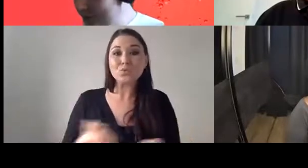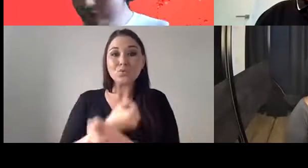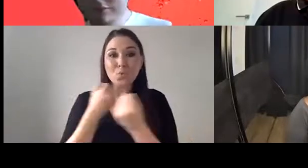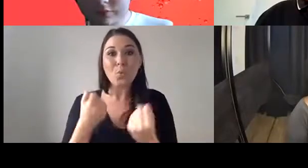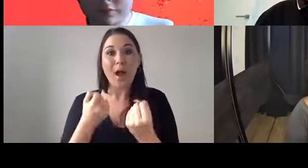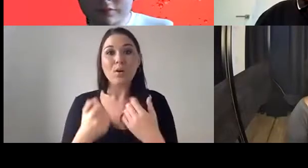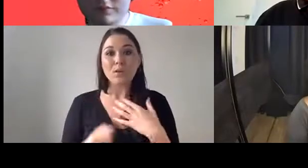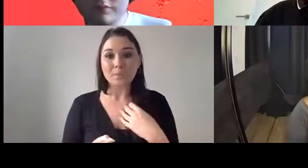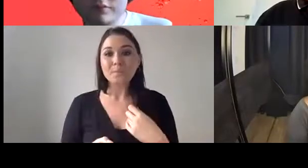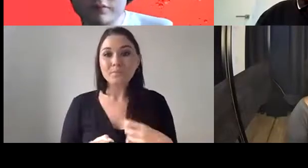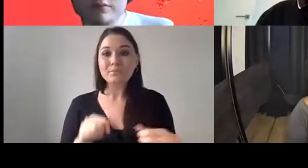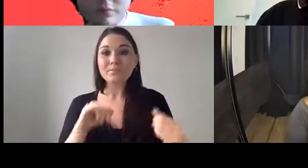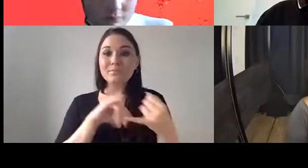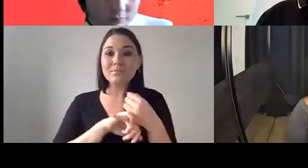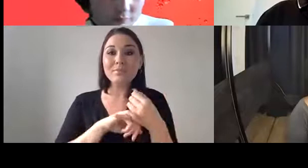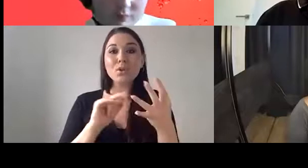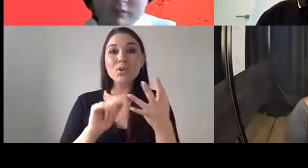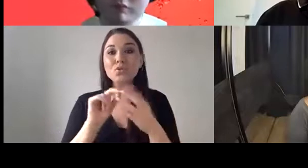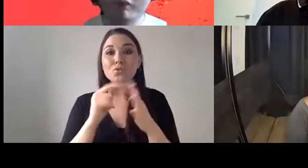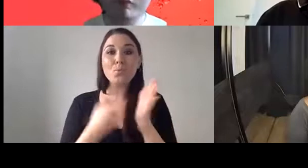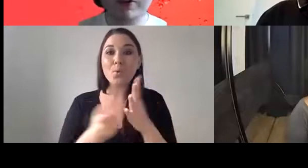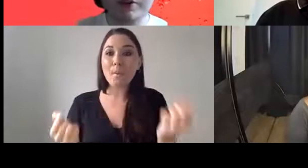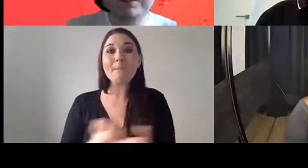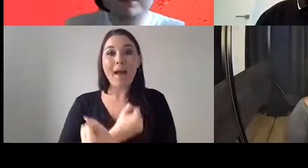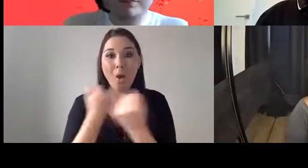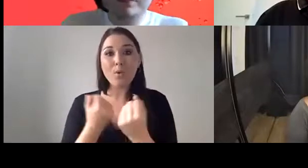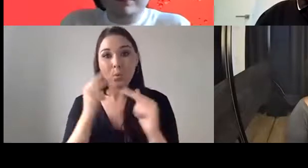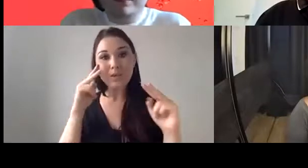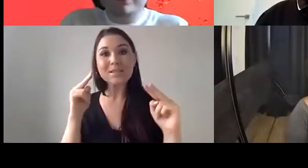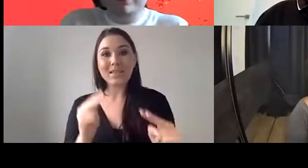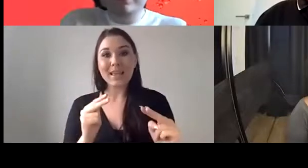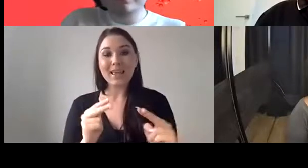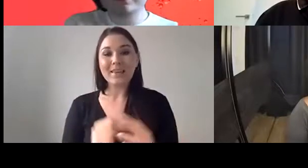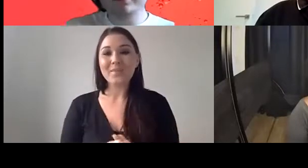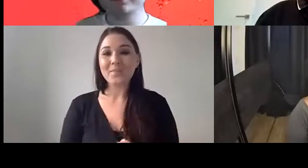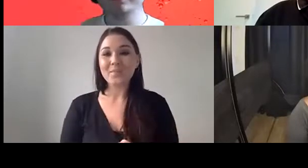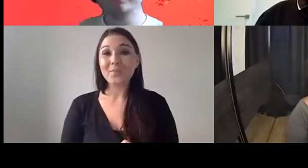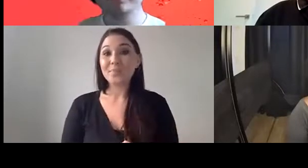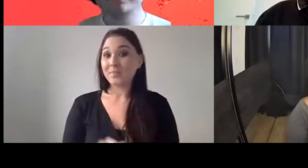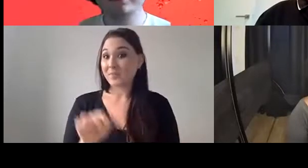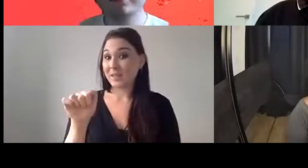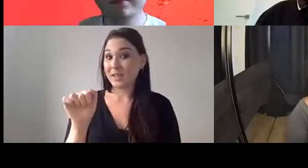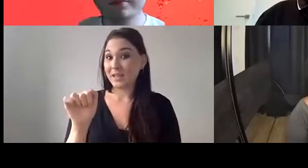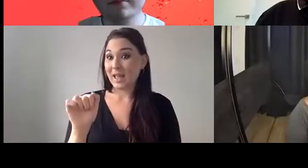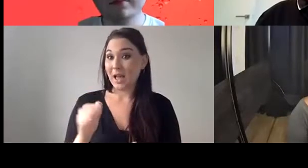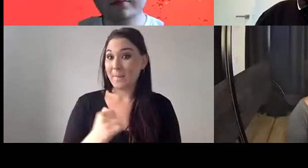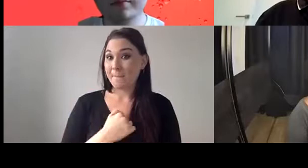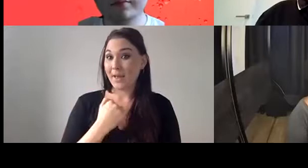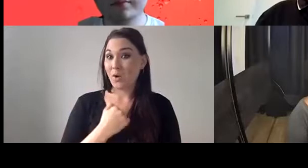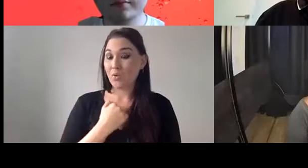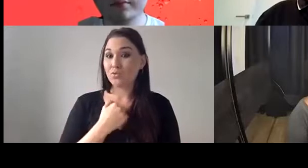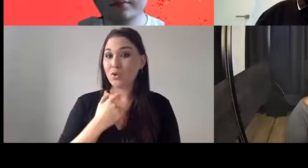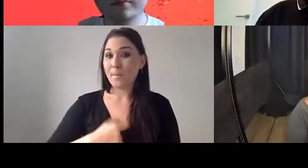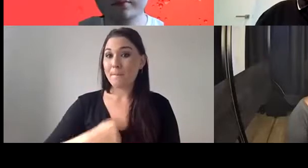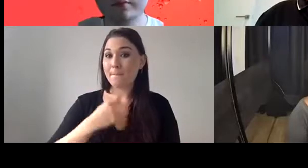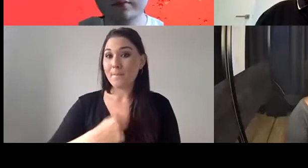for certain team members and students as well. Yeah, my own personal history is that I was